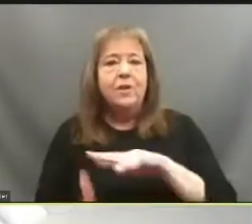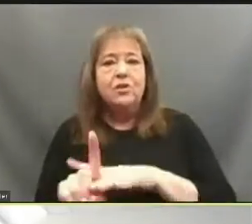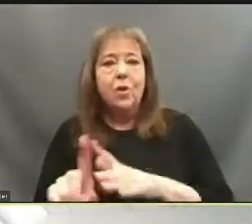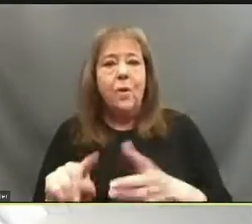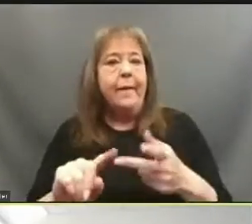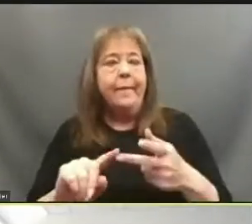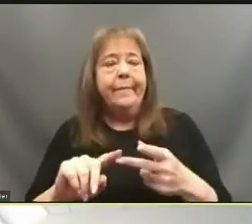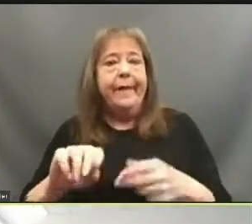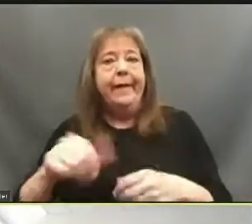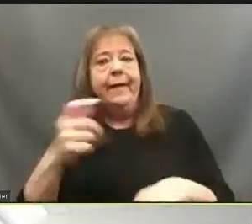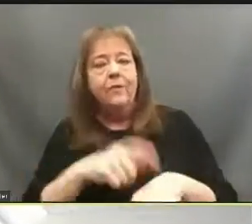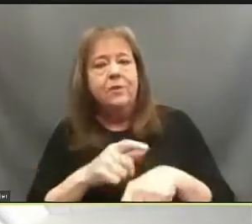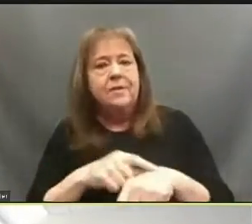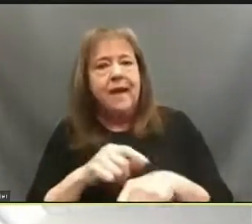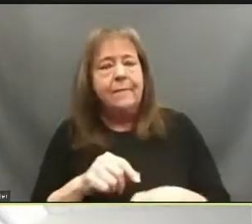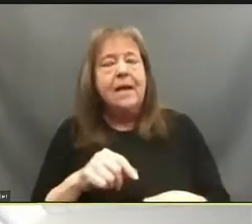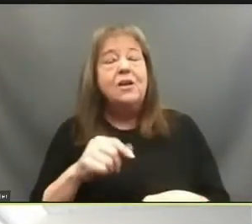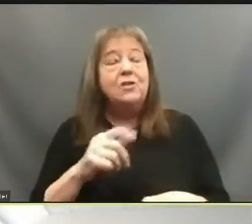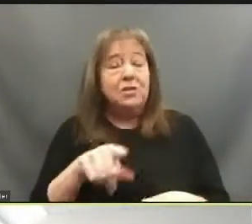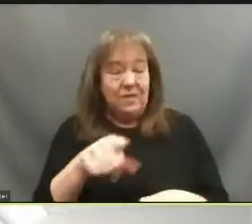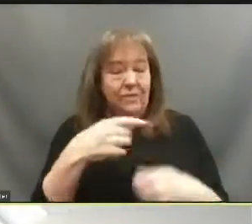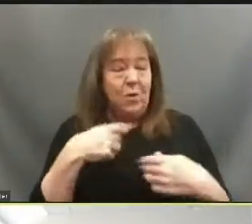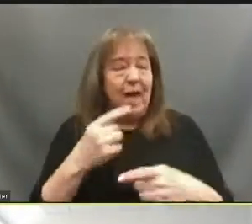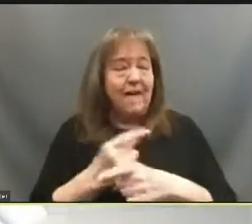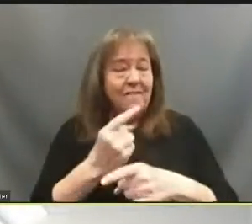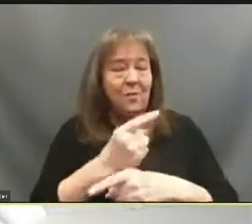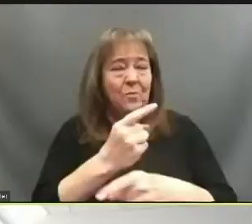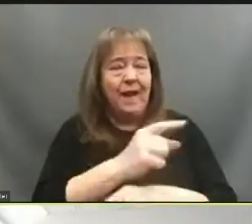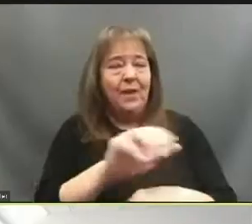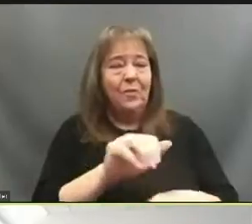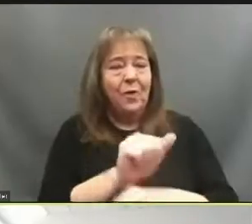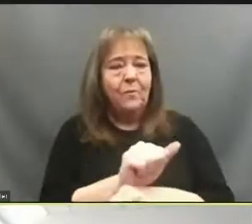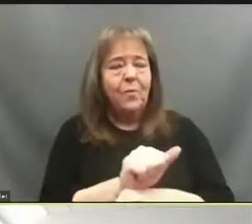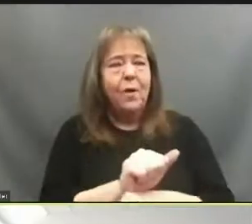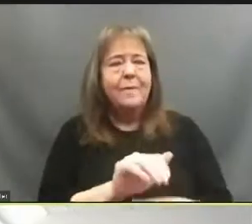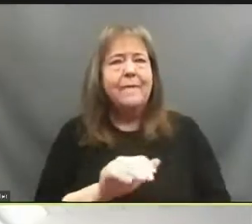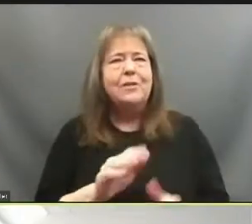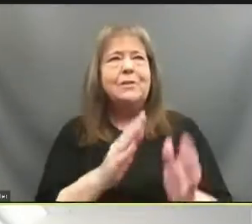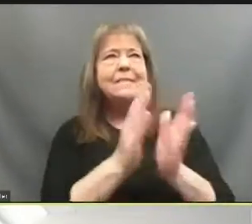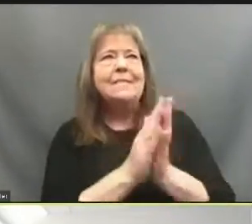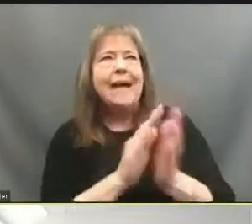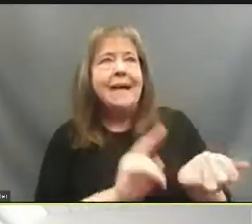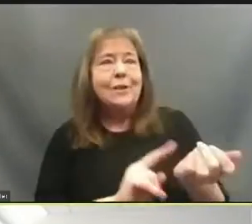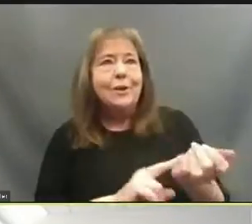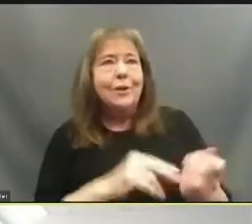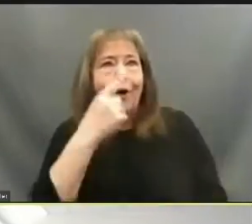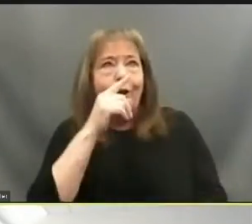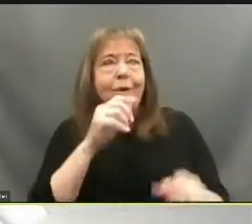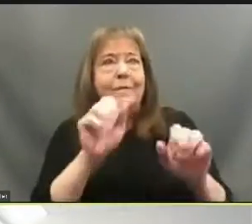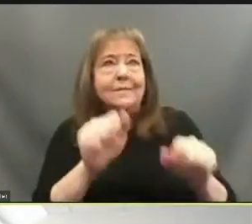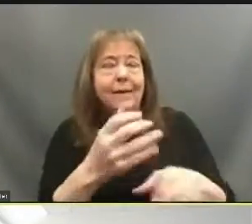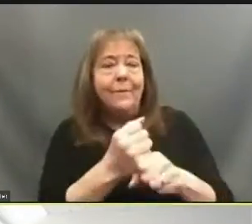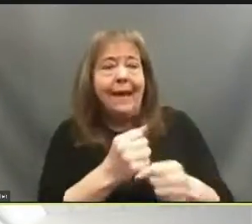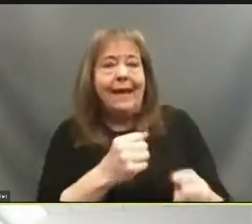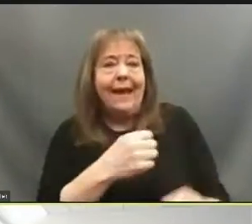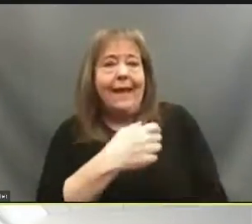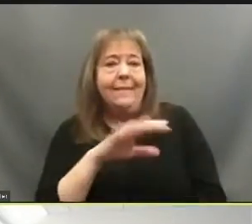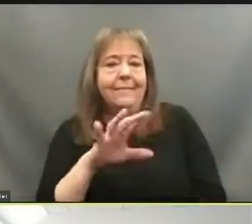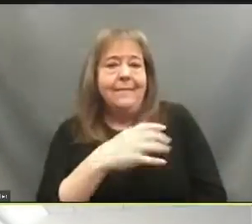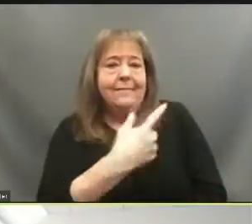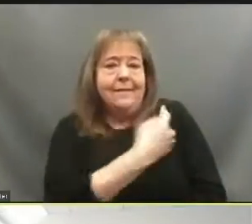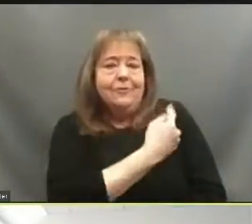flu vaccine during that appointment. Just simply reach out to the nurse at your appointment. This is available on all of our